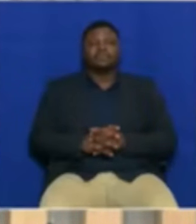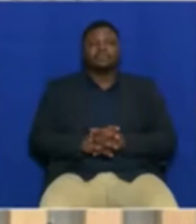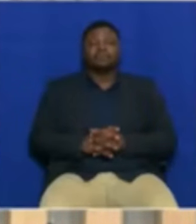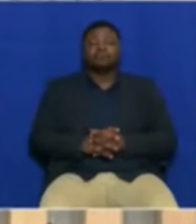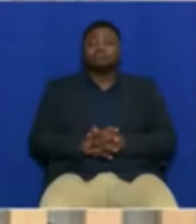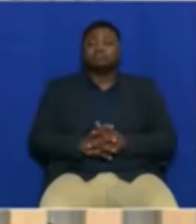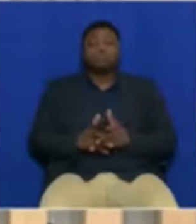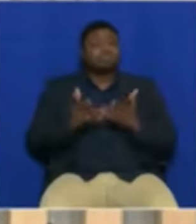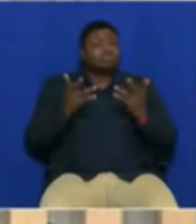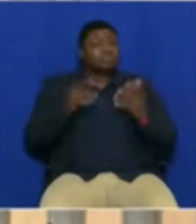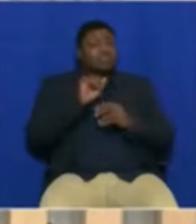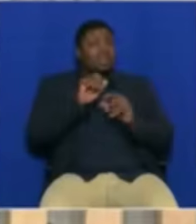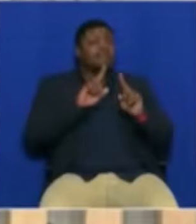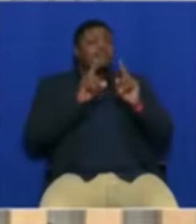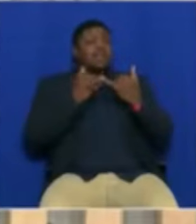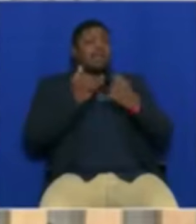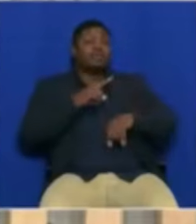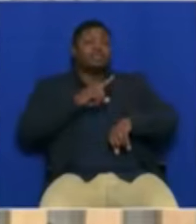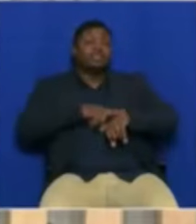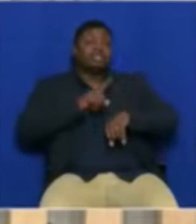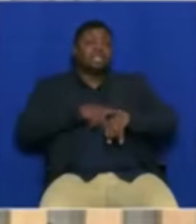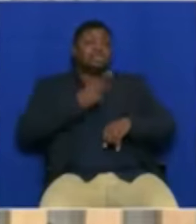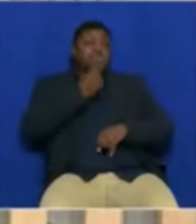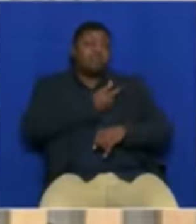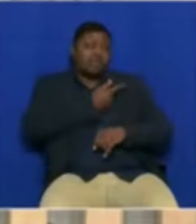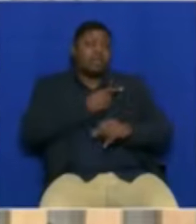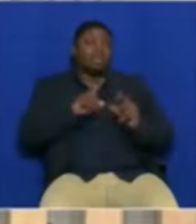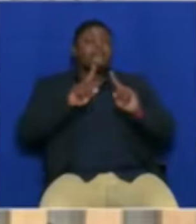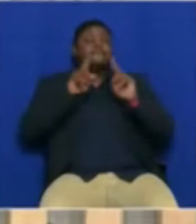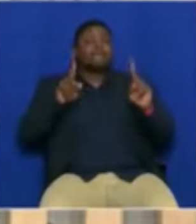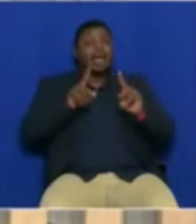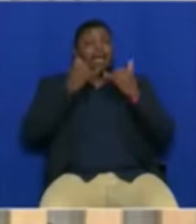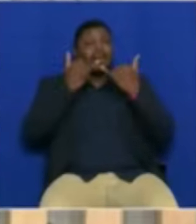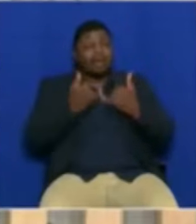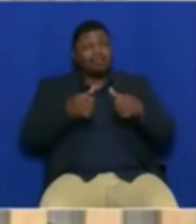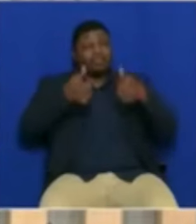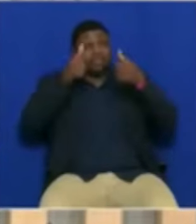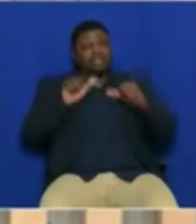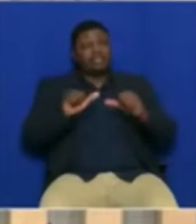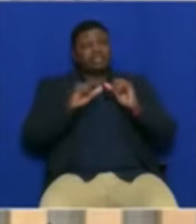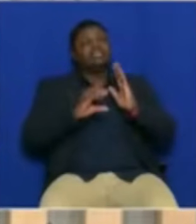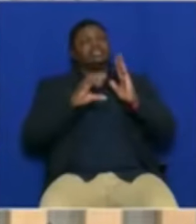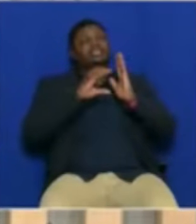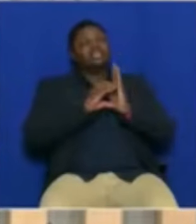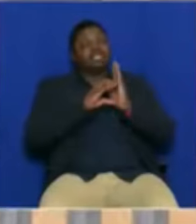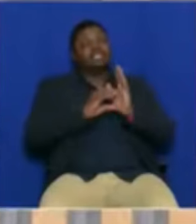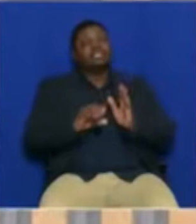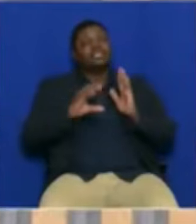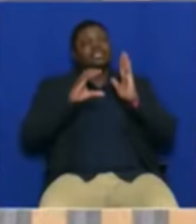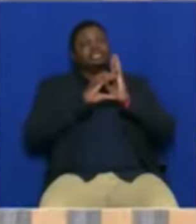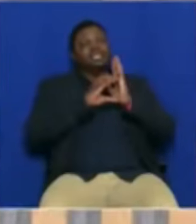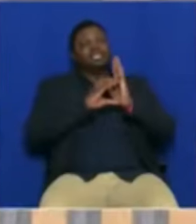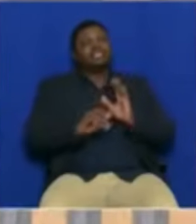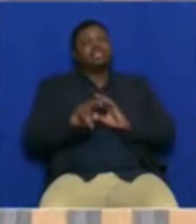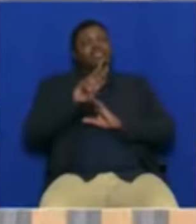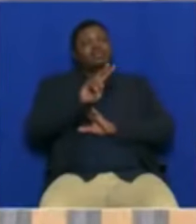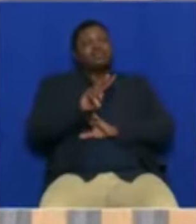time, let's look at the next Section 28 summons. How much time do you do? A